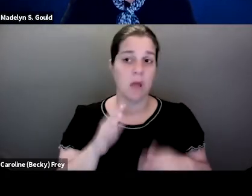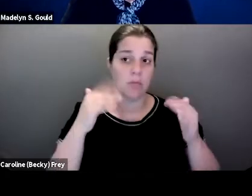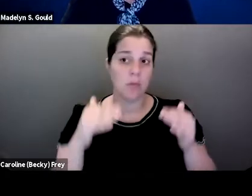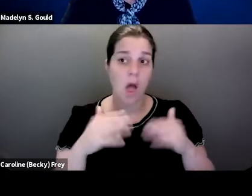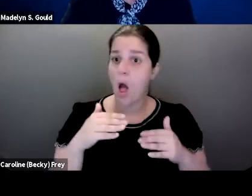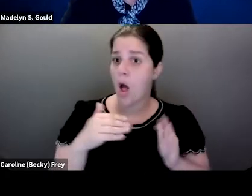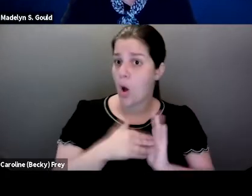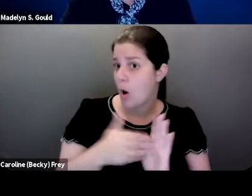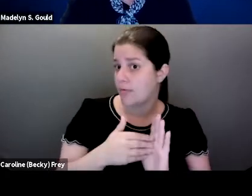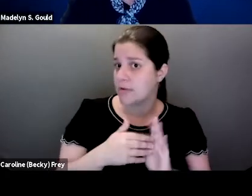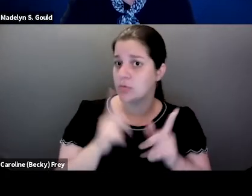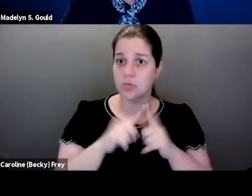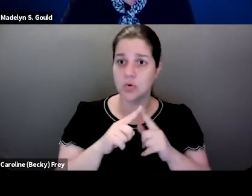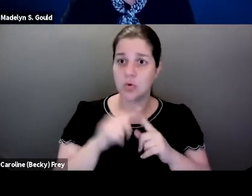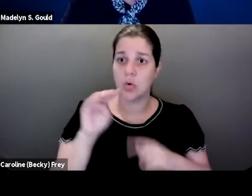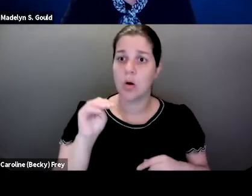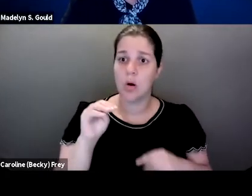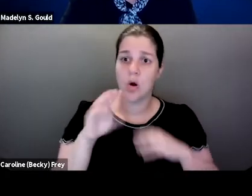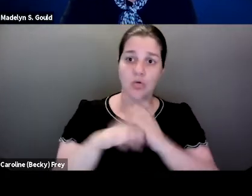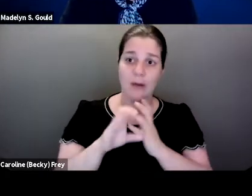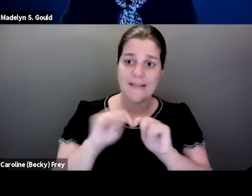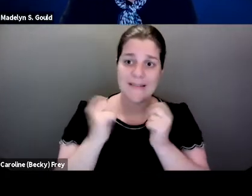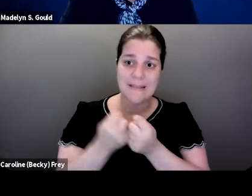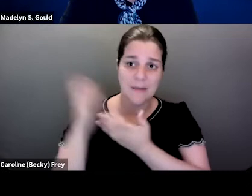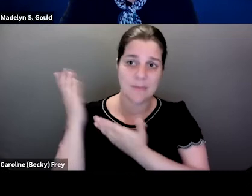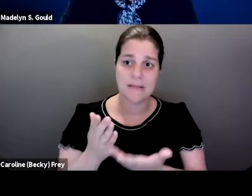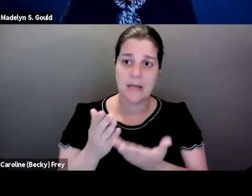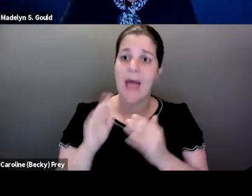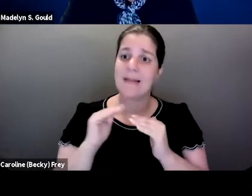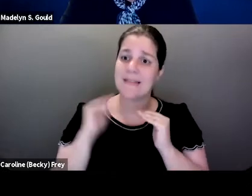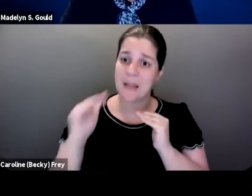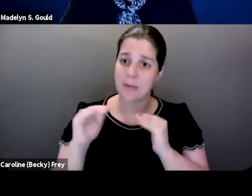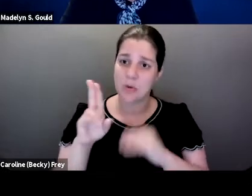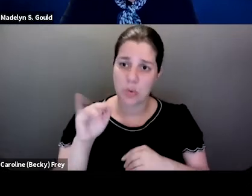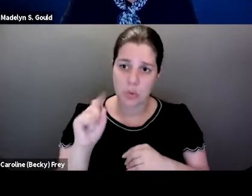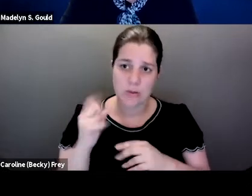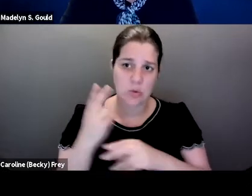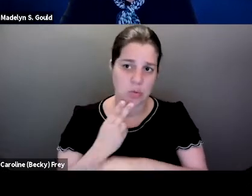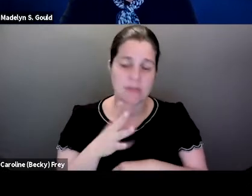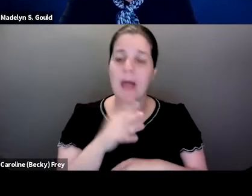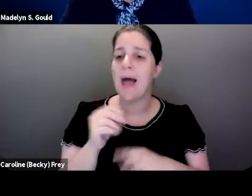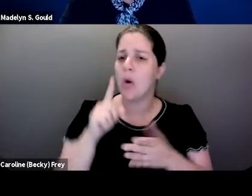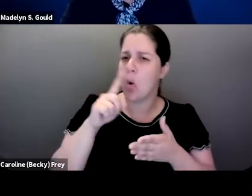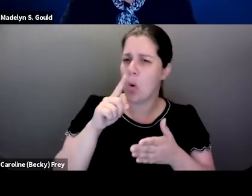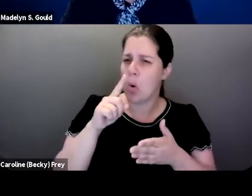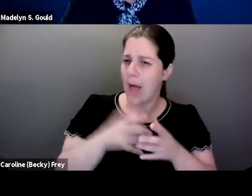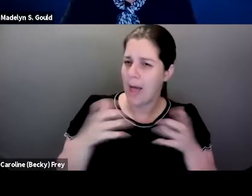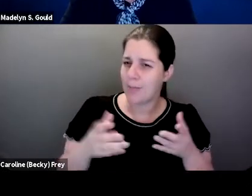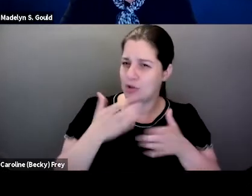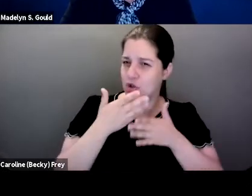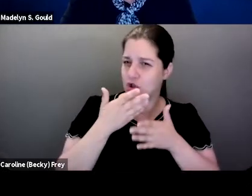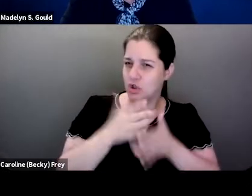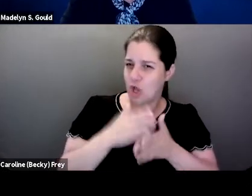crisis teams and stabilization units used? And then to what extent is information shared between